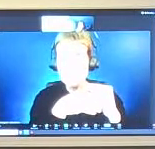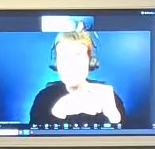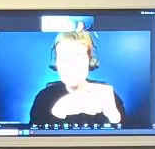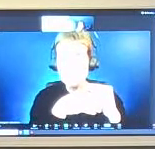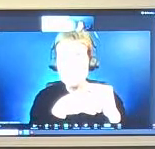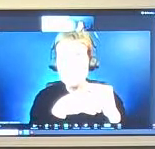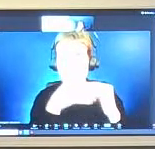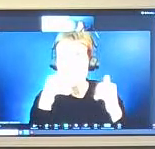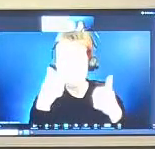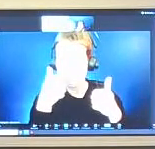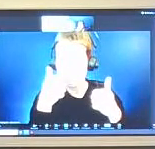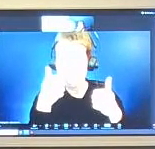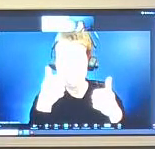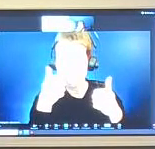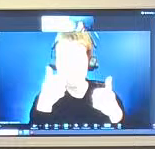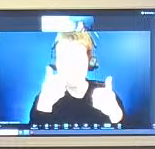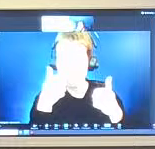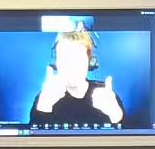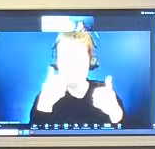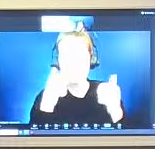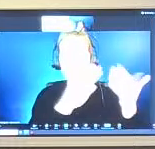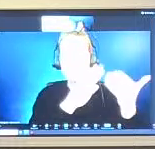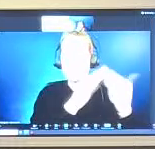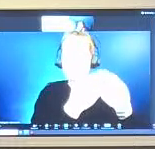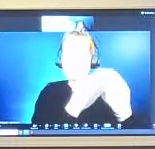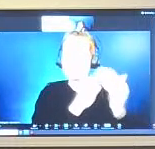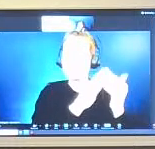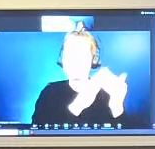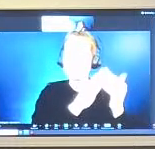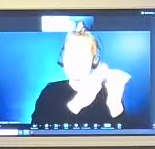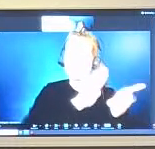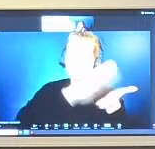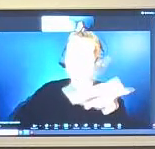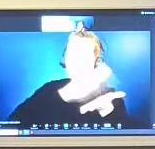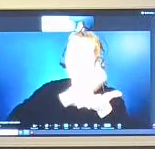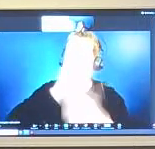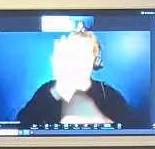Nice easy list for the city. Should be able to clean it up in 30 days.